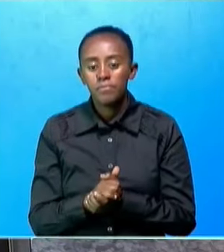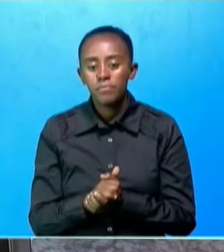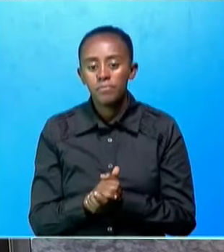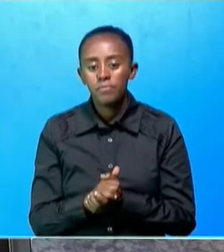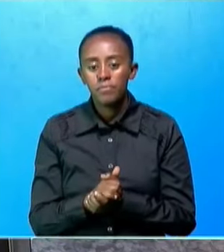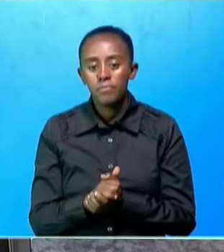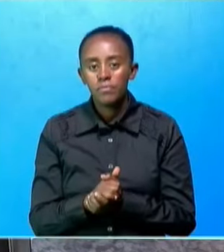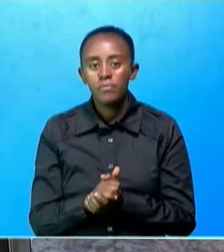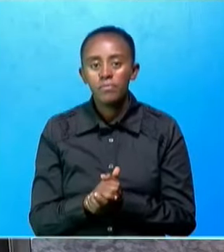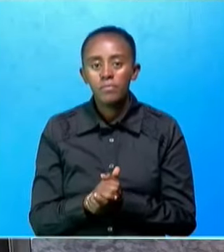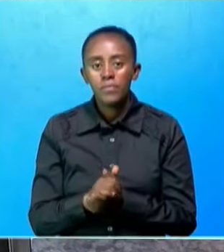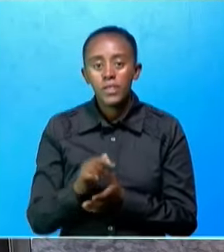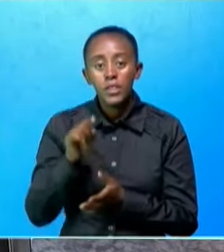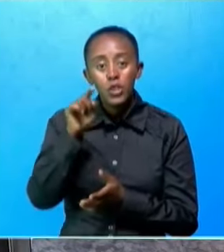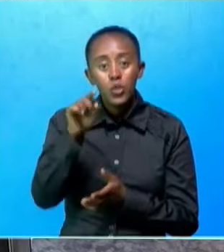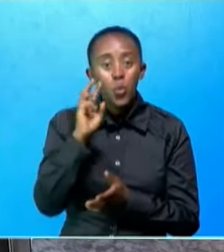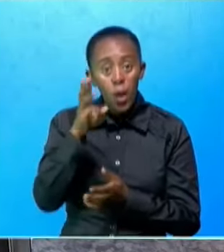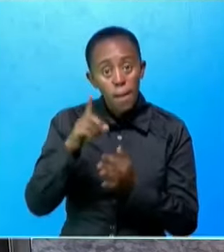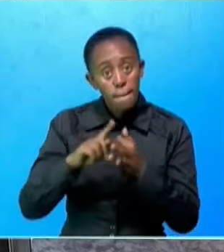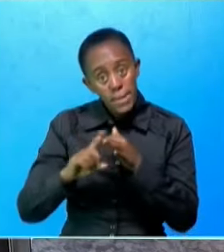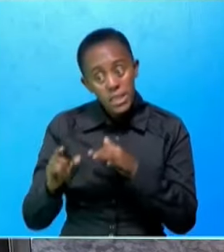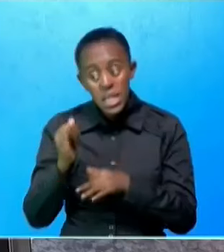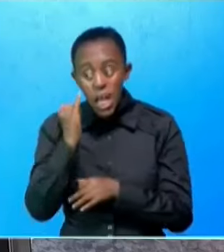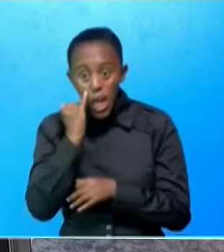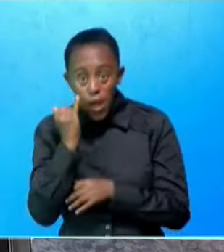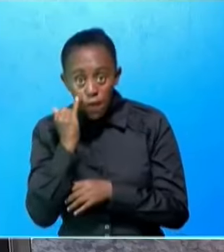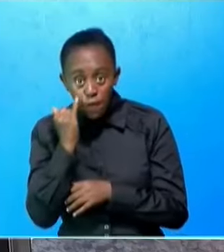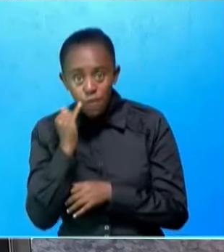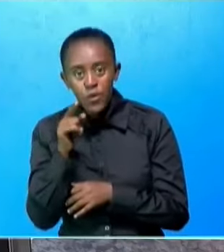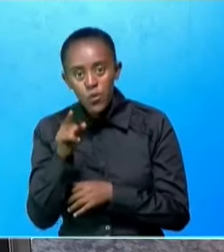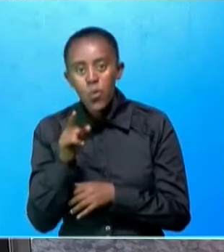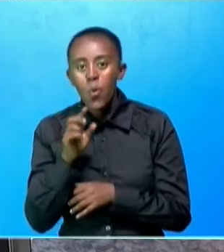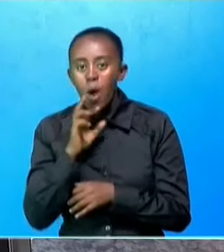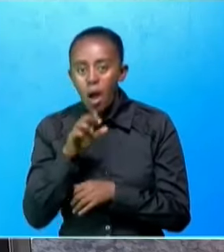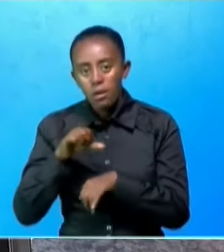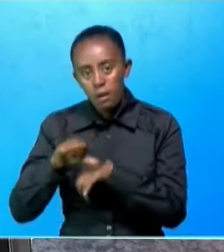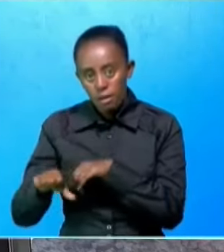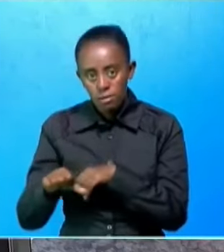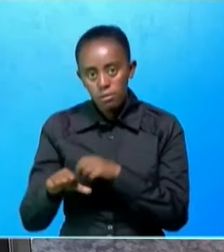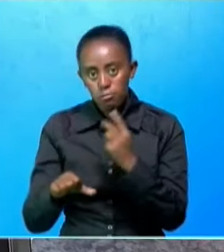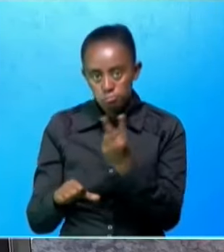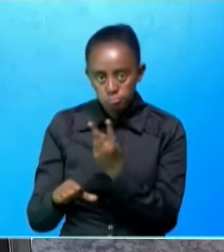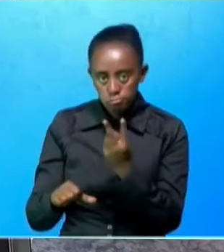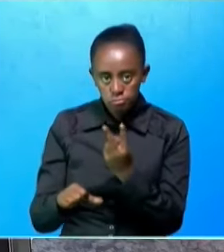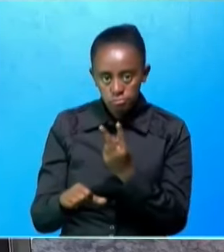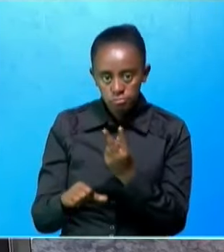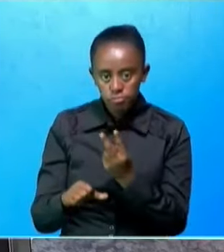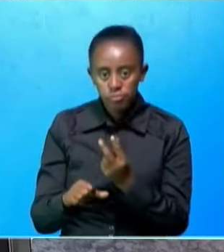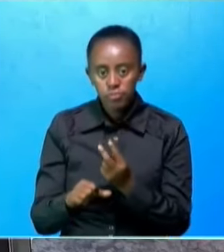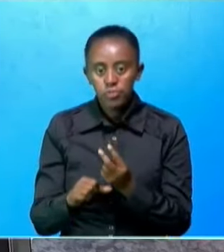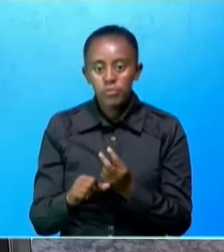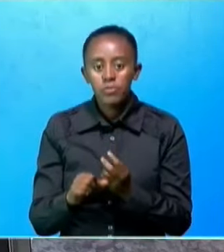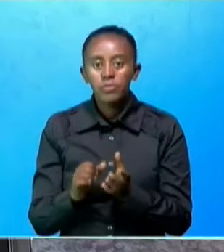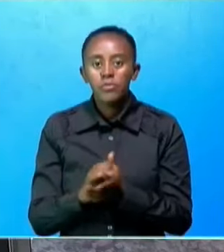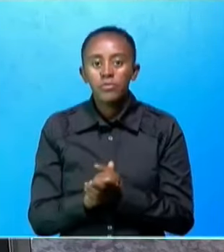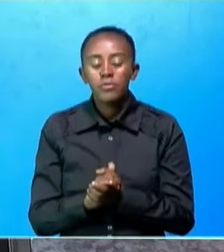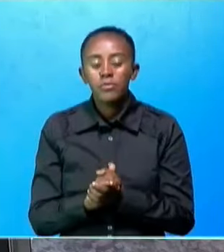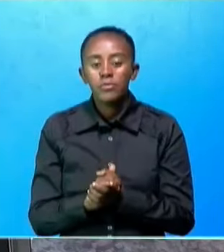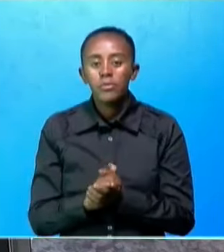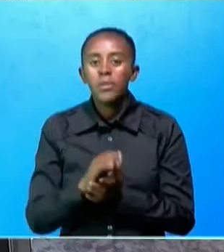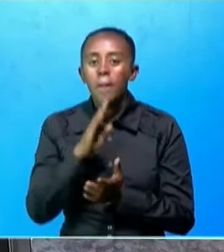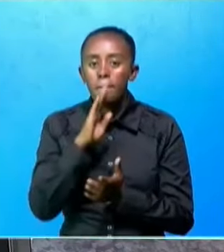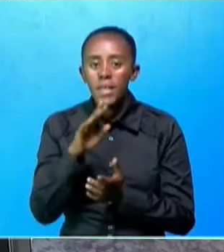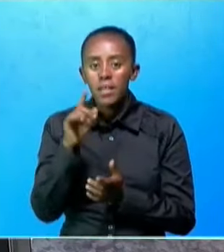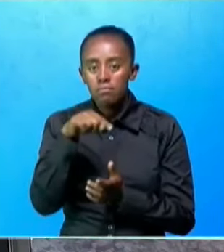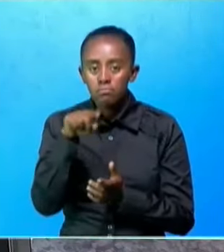you will miss your friend if you are late also possible. Here now these R stands for that is B.